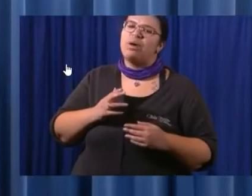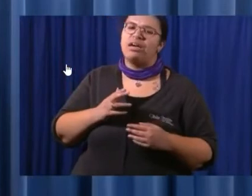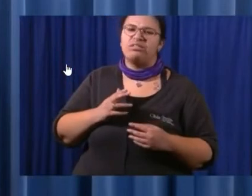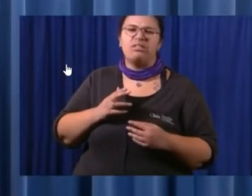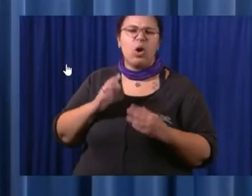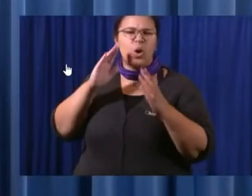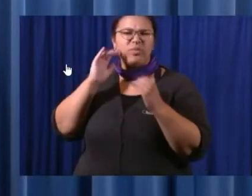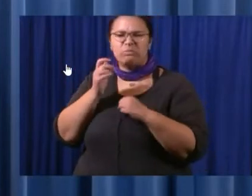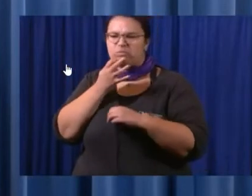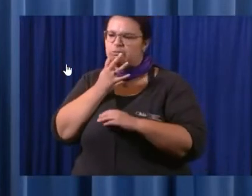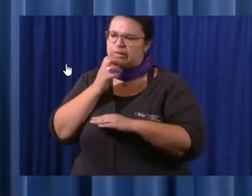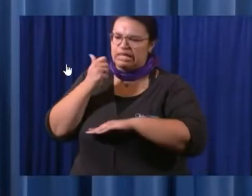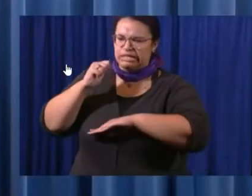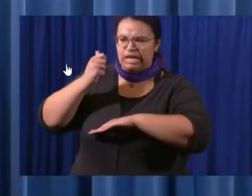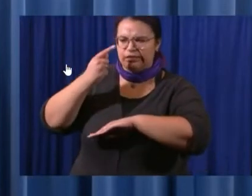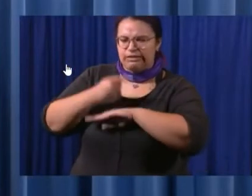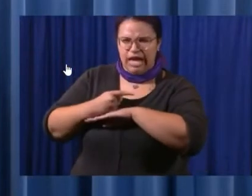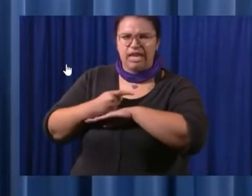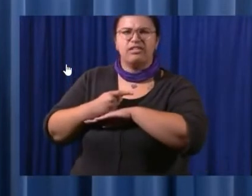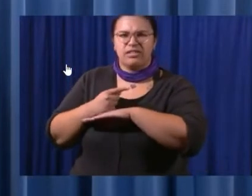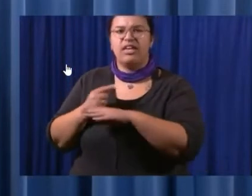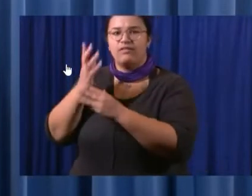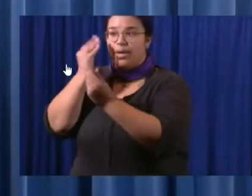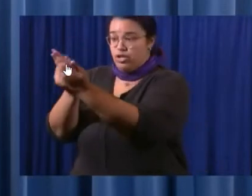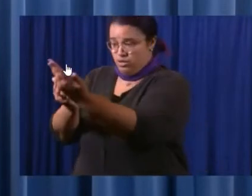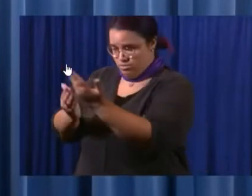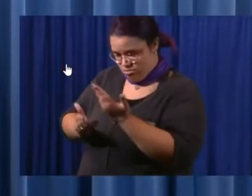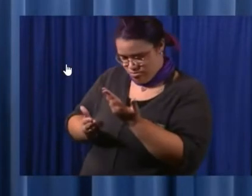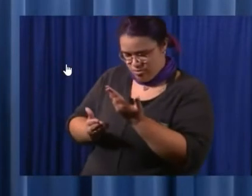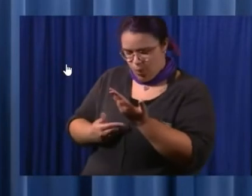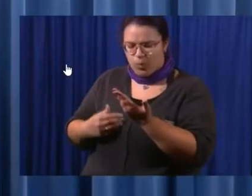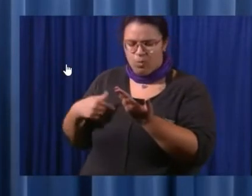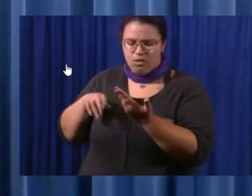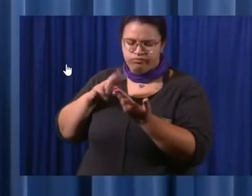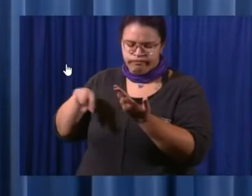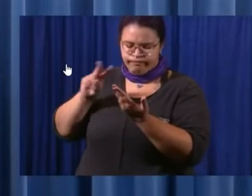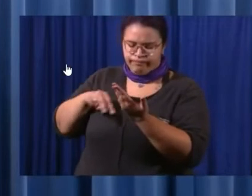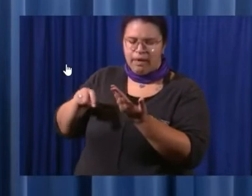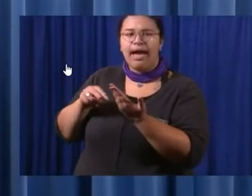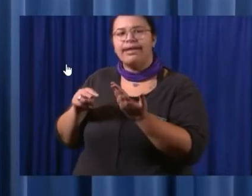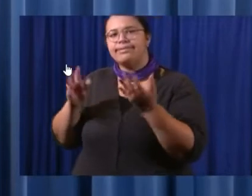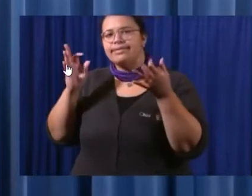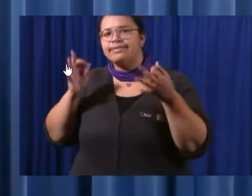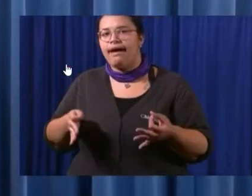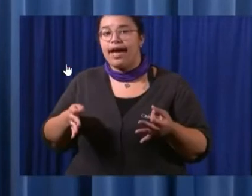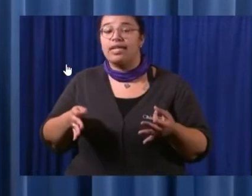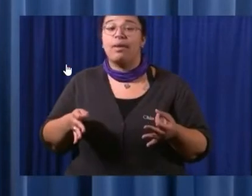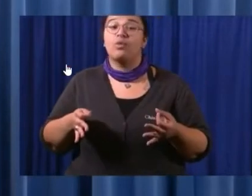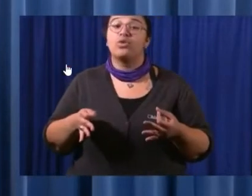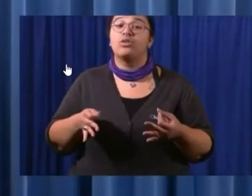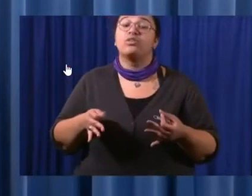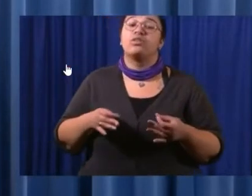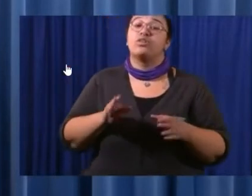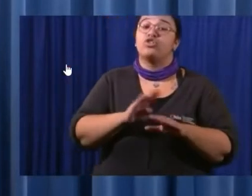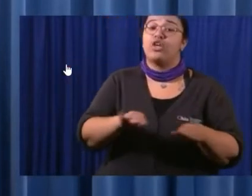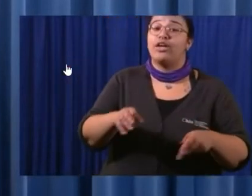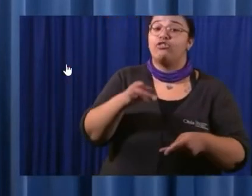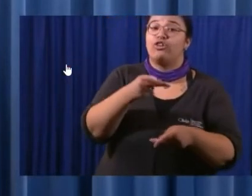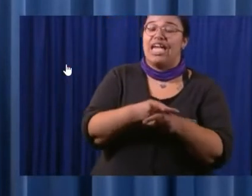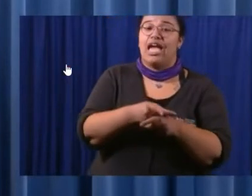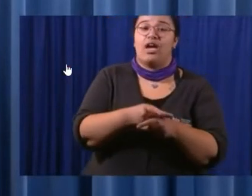that point, we'll make the decision in regard to if we open up child care in the sense of